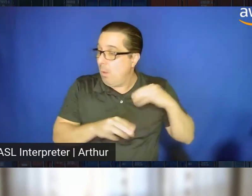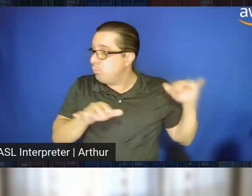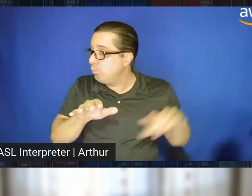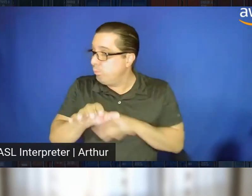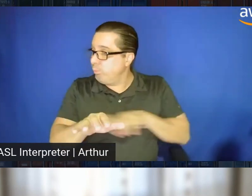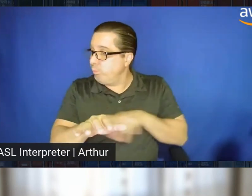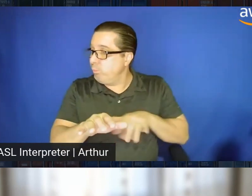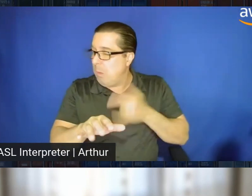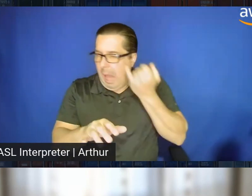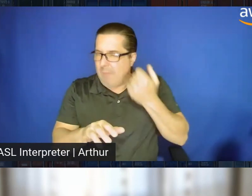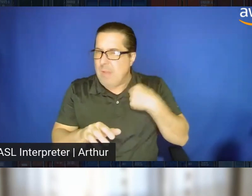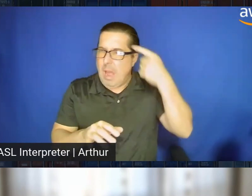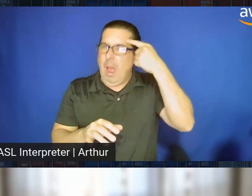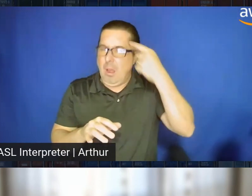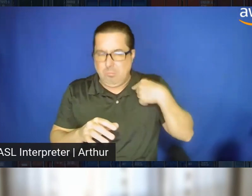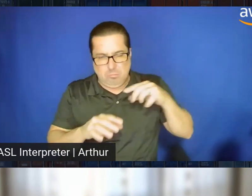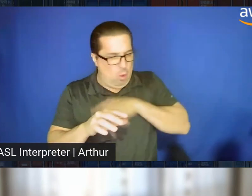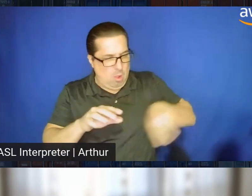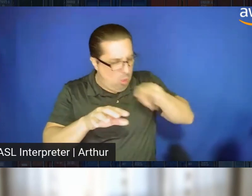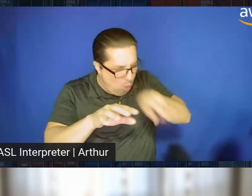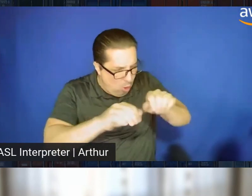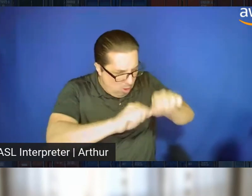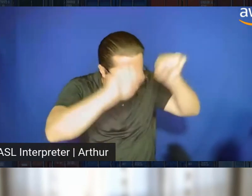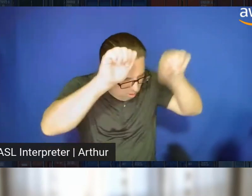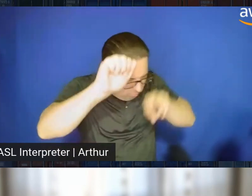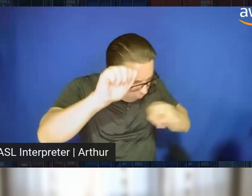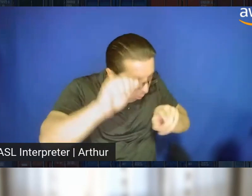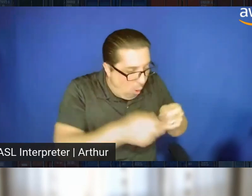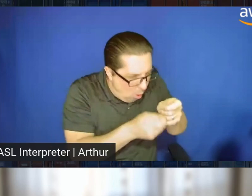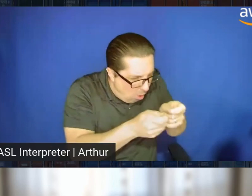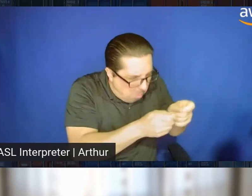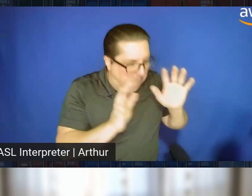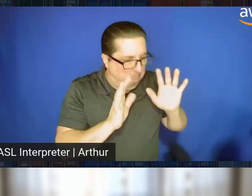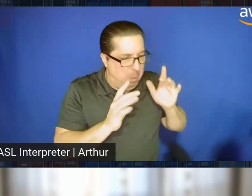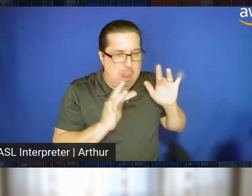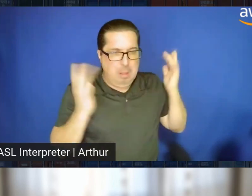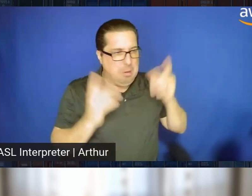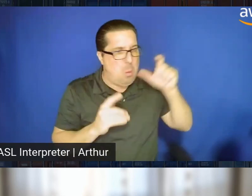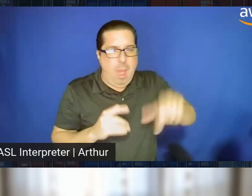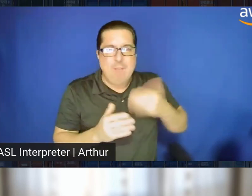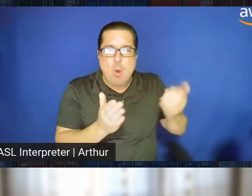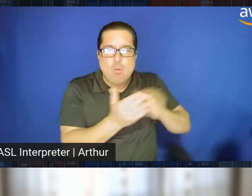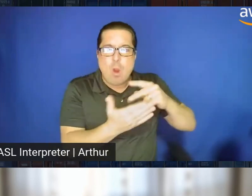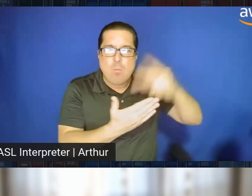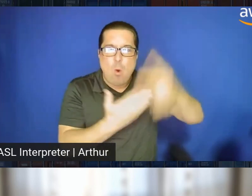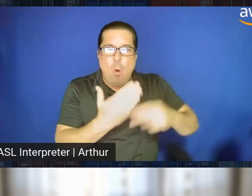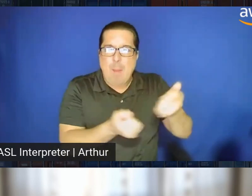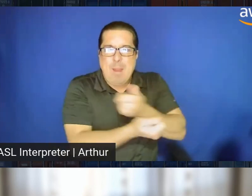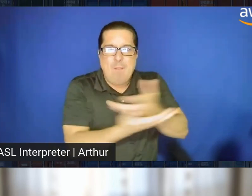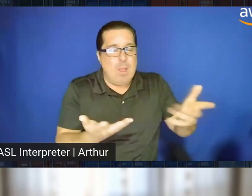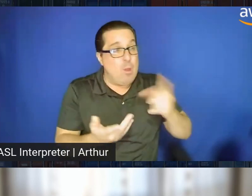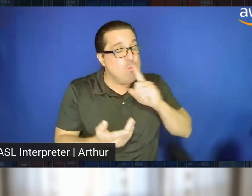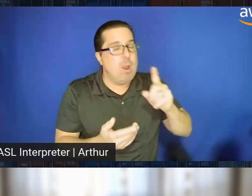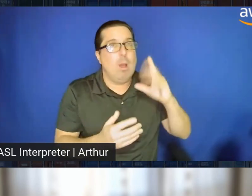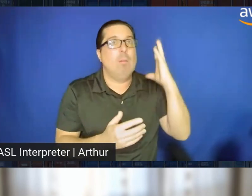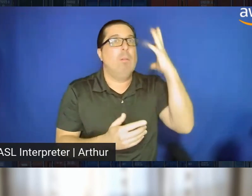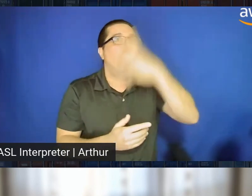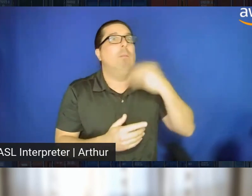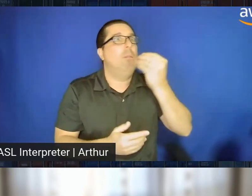everything you need without you having to reprogram anything. It's lovely. Yeah. And we have really